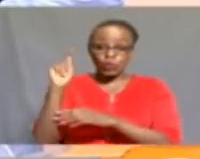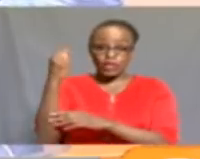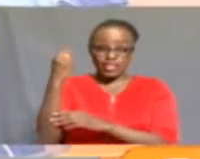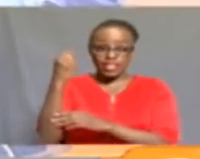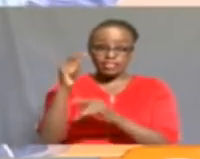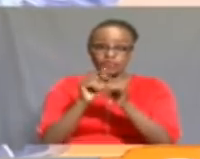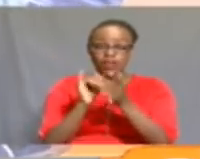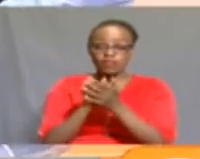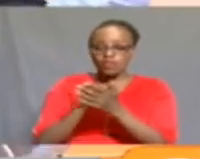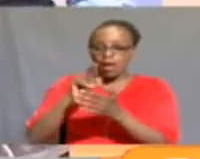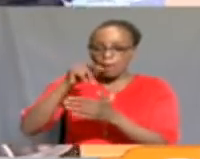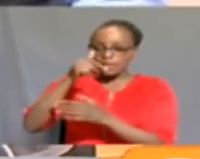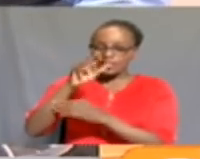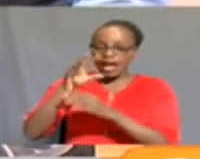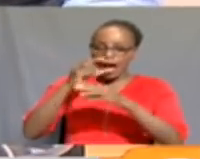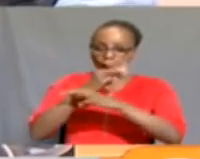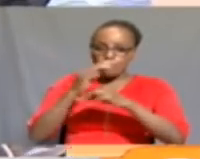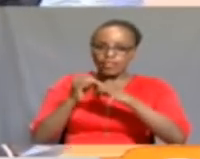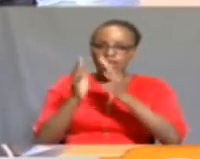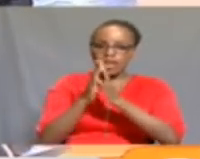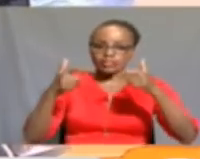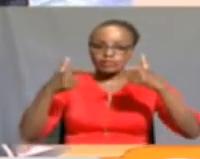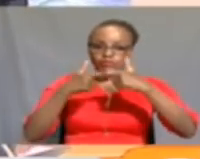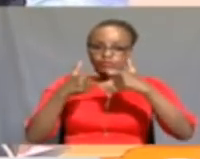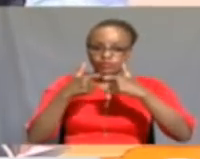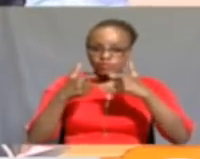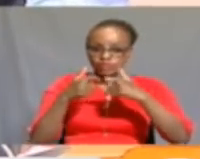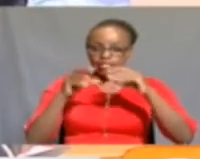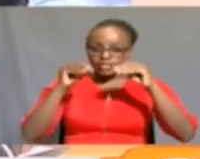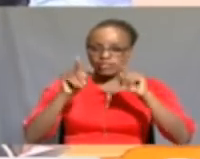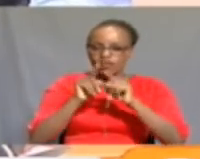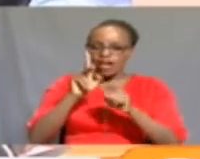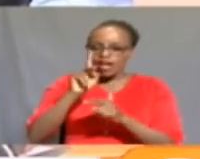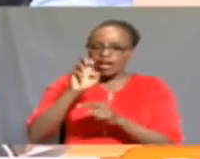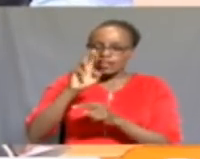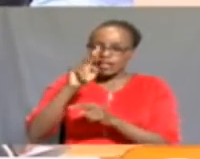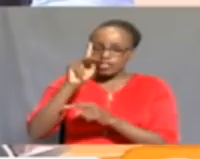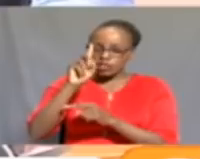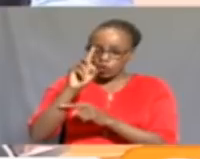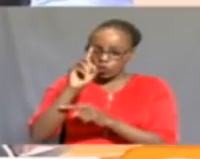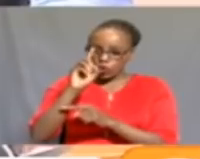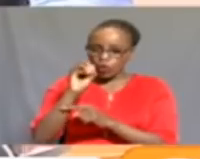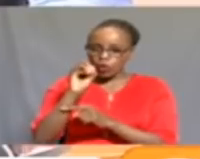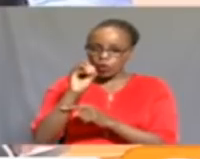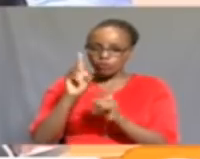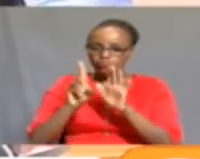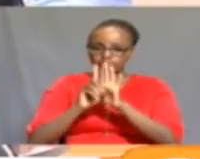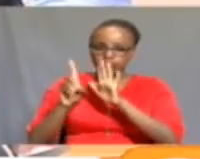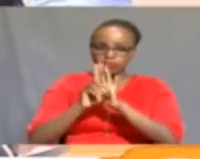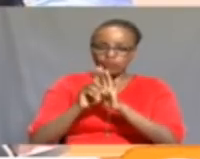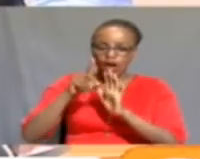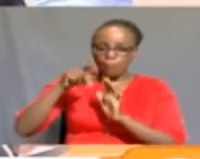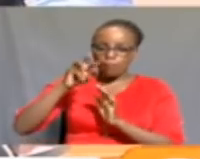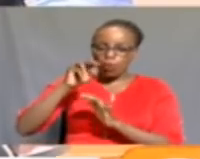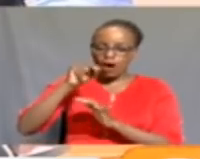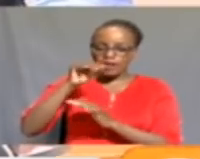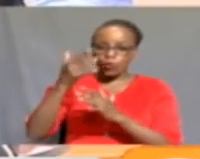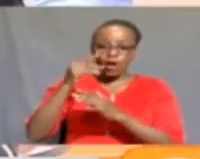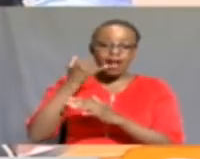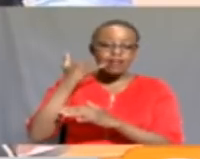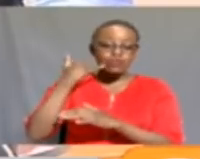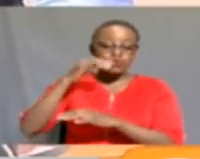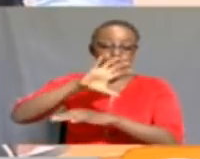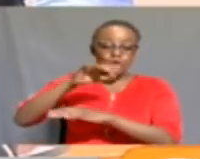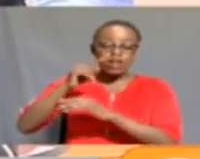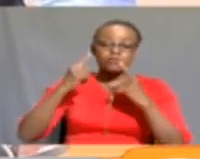Mokaya Tabichi, a mathematics and physics teacher at Keriko Mixed Day Secondary in Pwani Village, that's in Nakuru County,